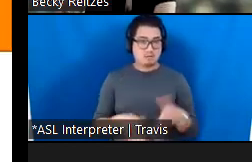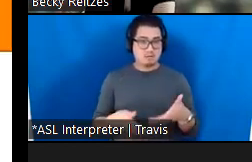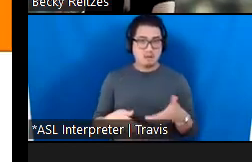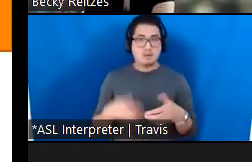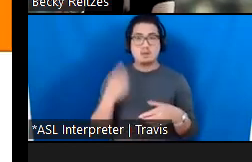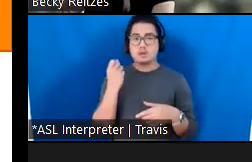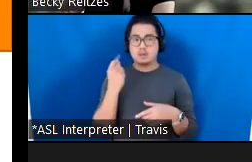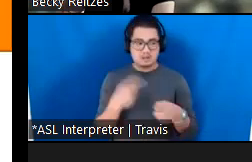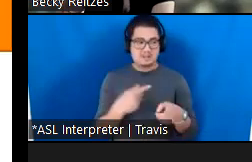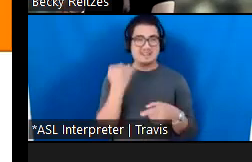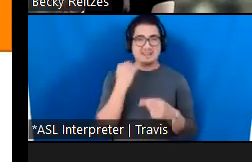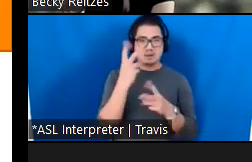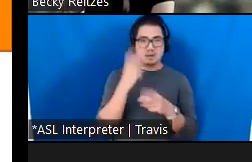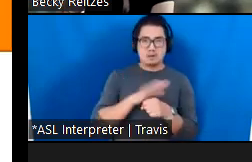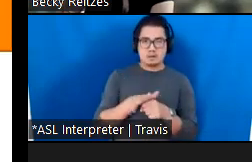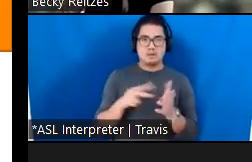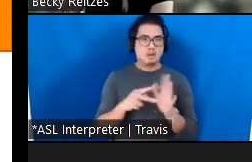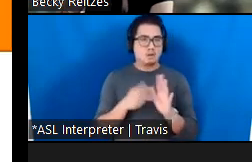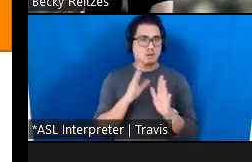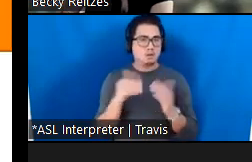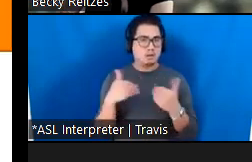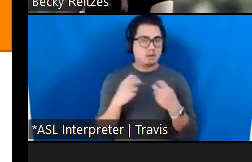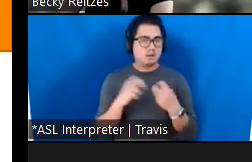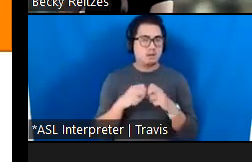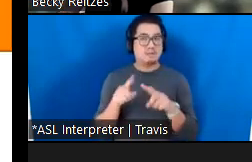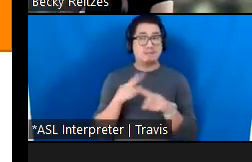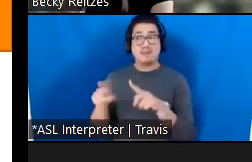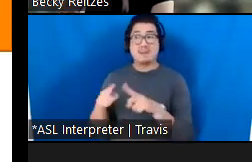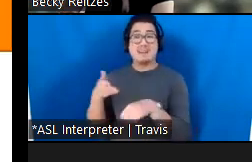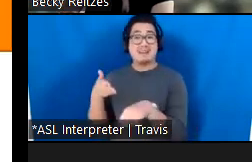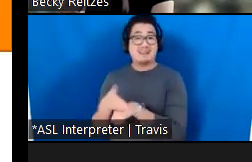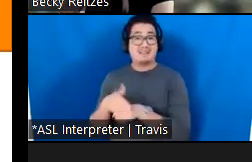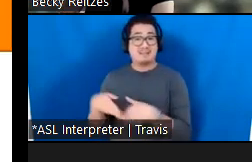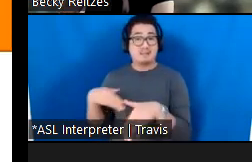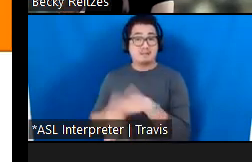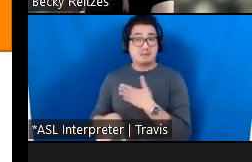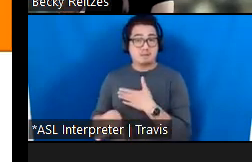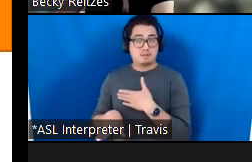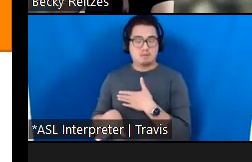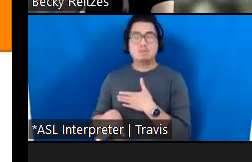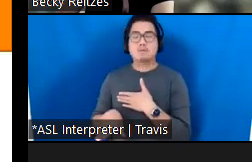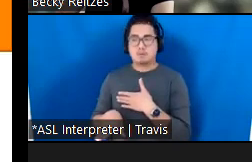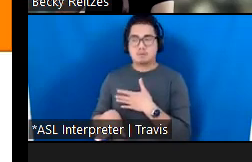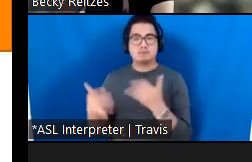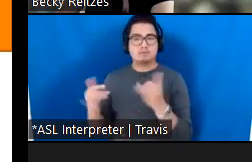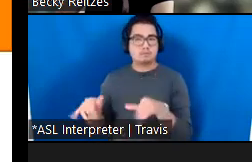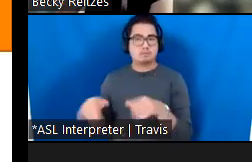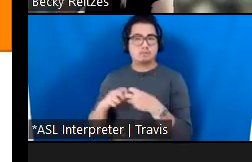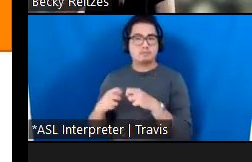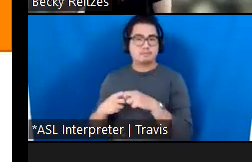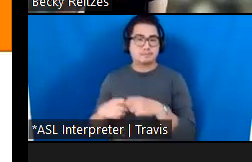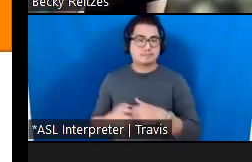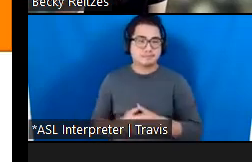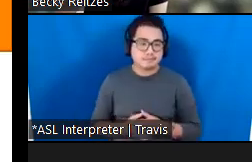even post after giving birth. So I know we've covered that before in previous